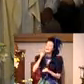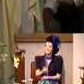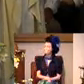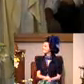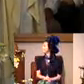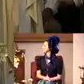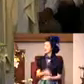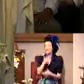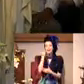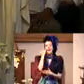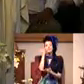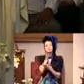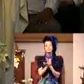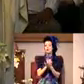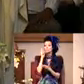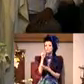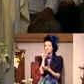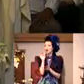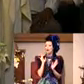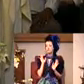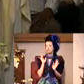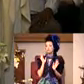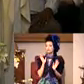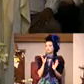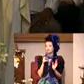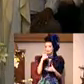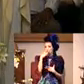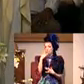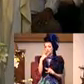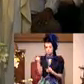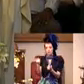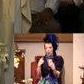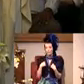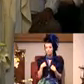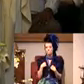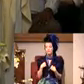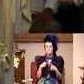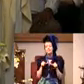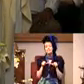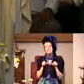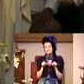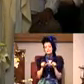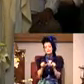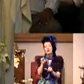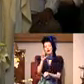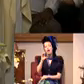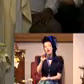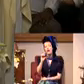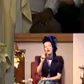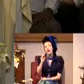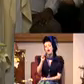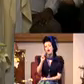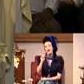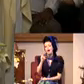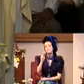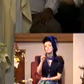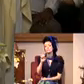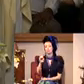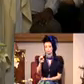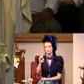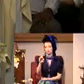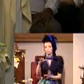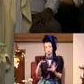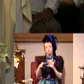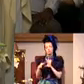But if for some reason you don't want to come forward, please still commune. Commune. Be in prayer with the one who loves you